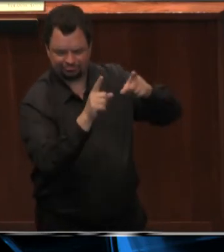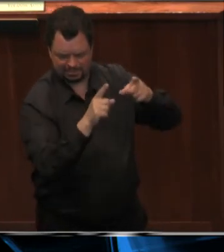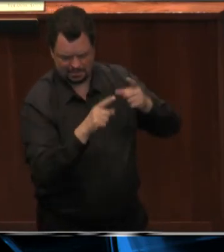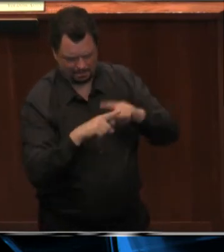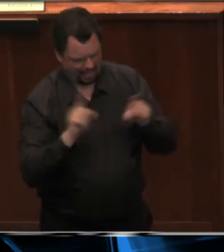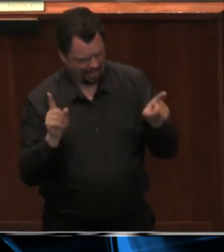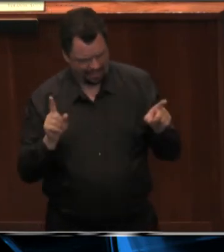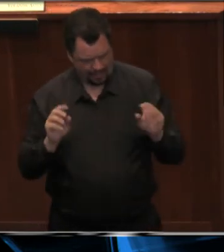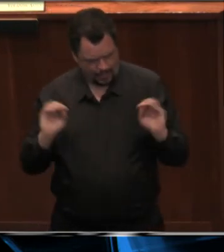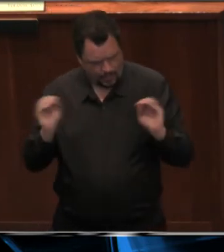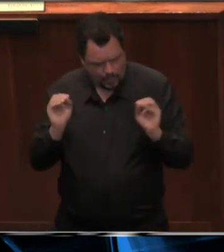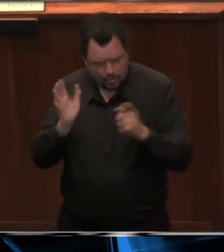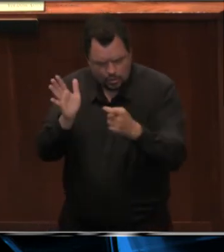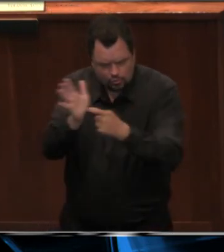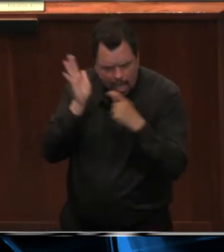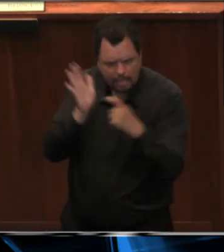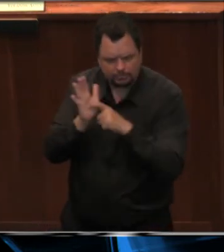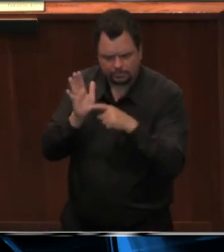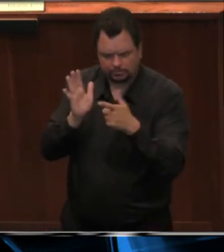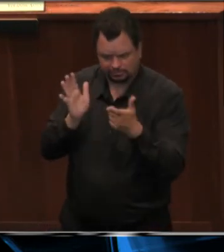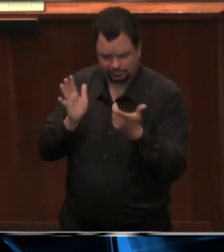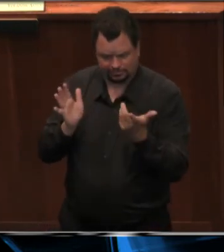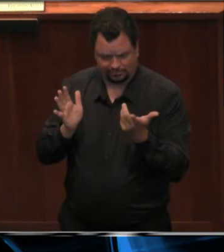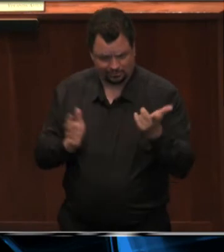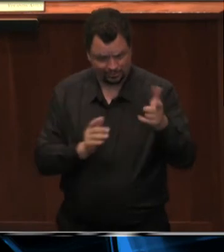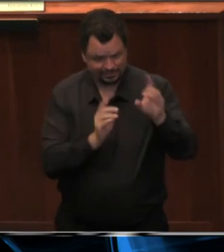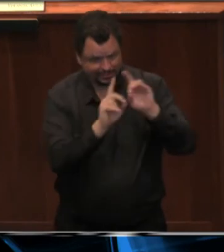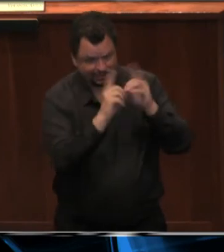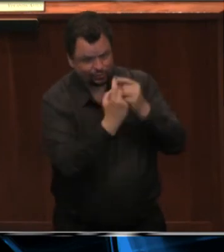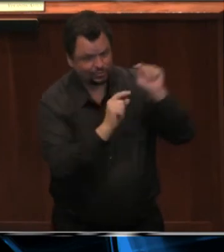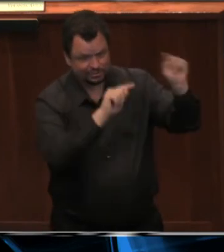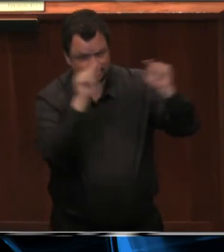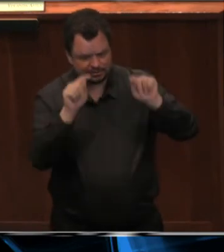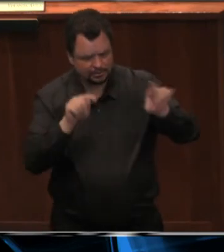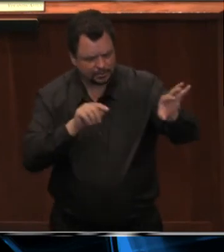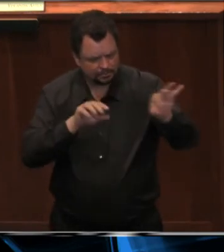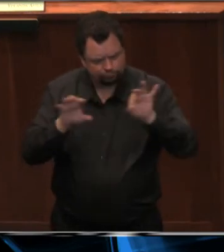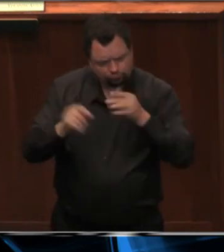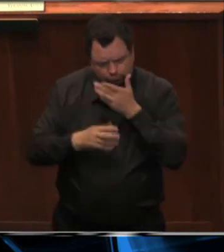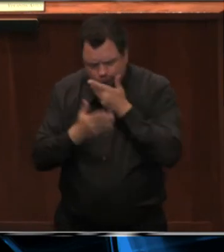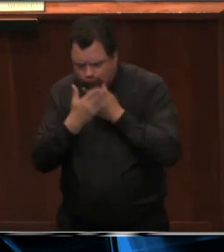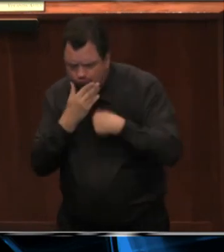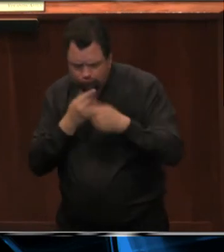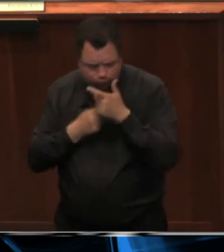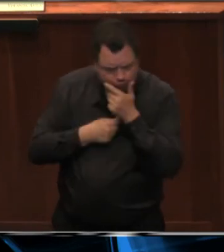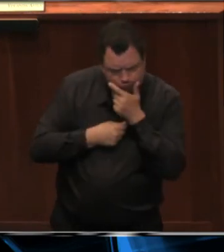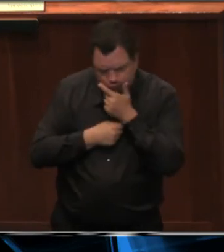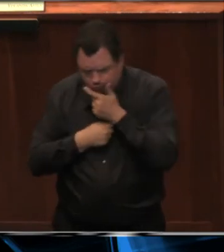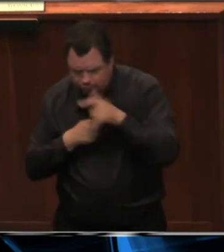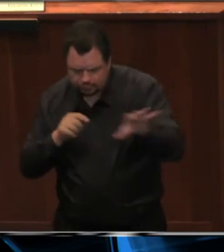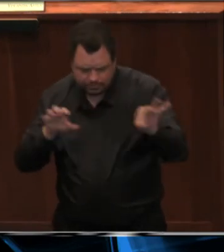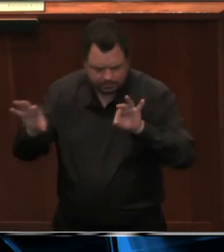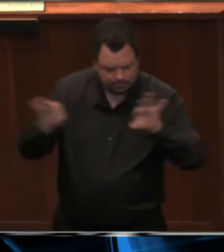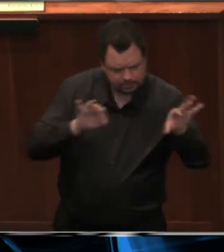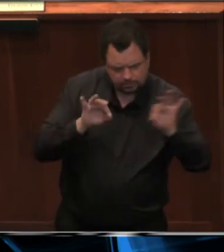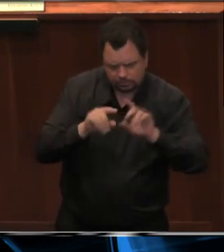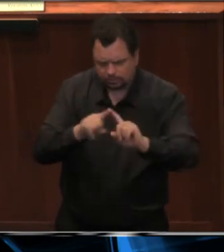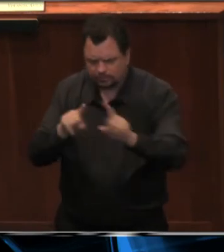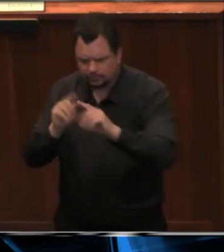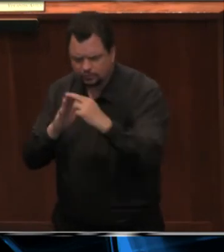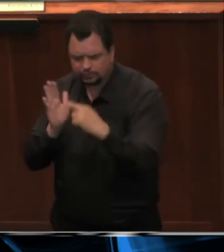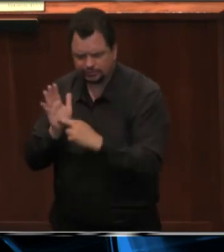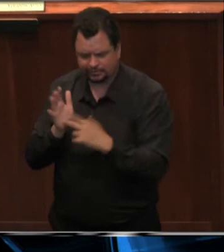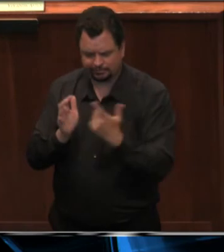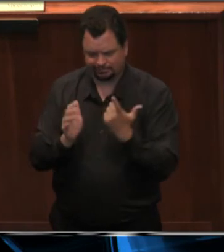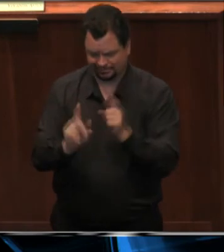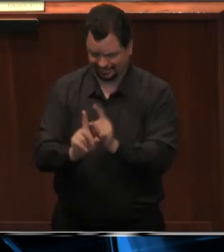are picking and choosing which safety guidelines to follow from your guidance document. Social distancing cannot occur when